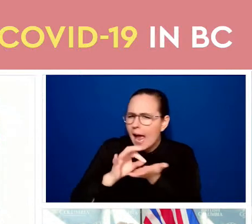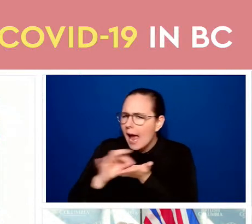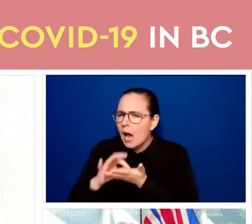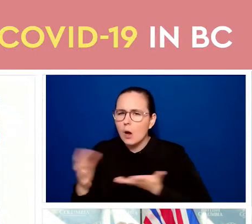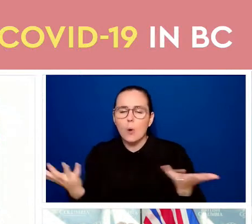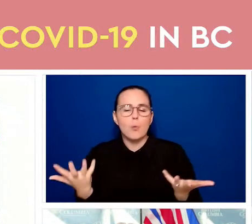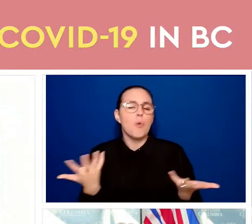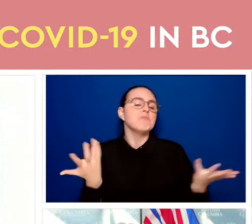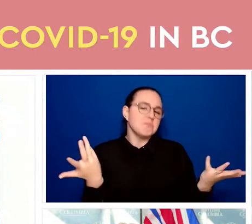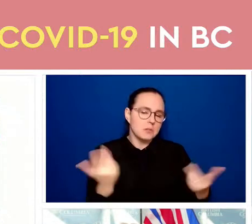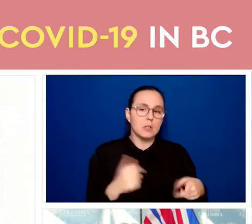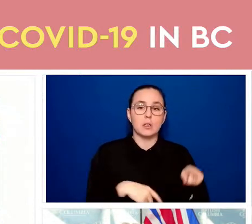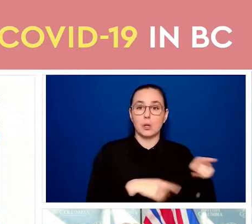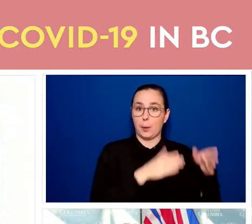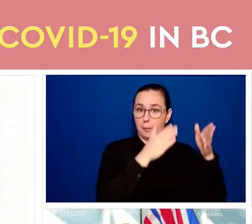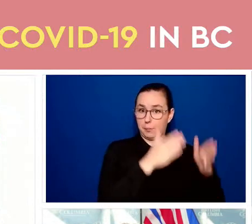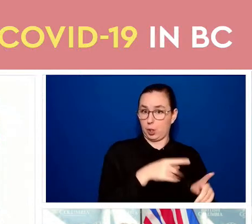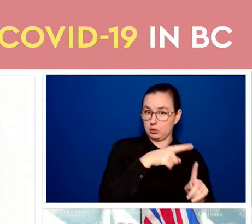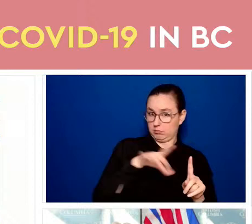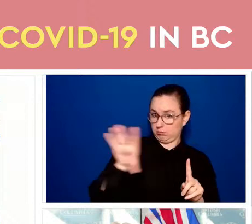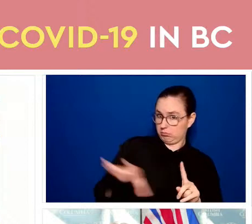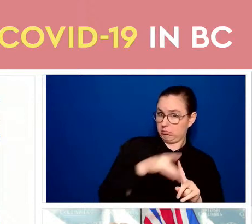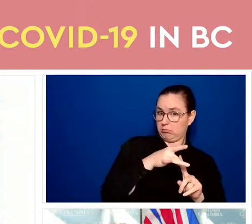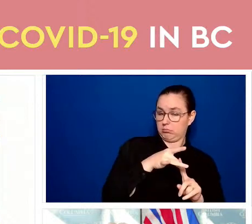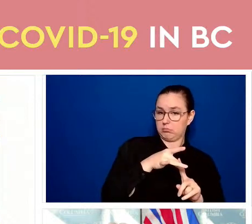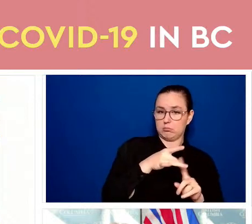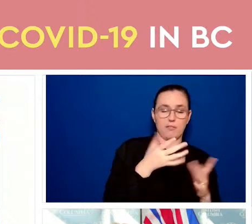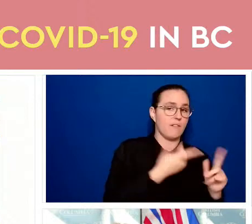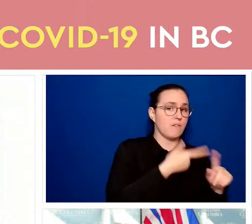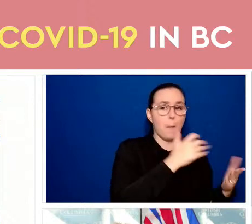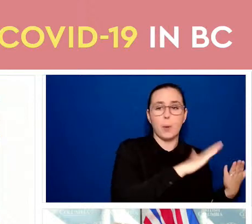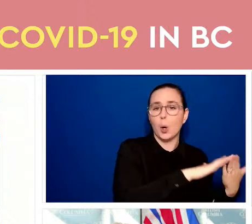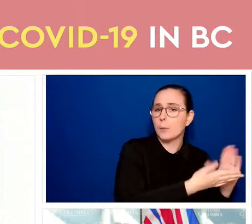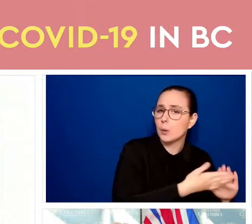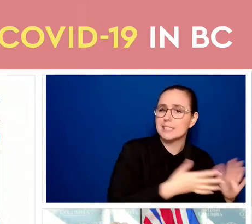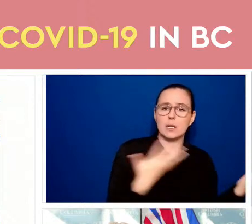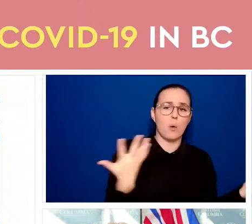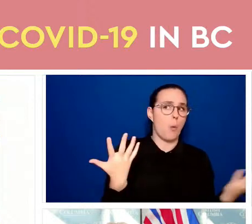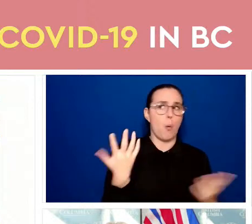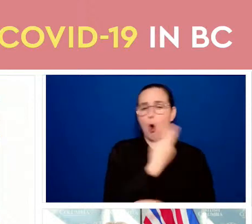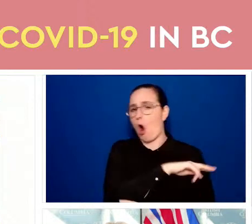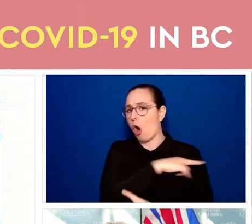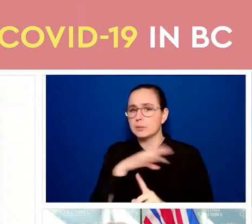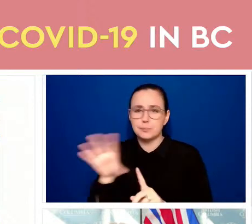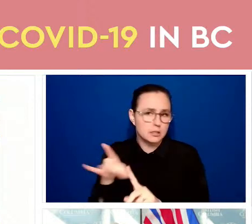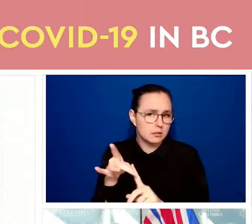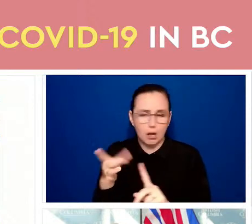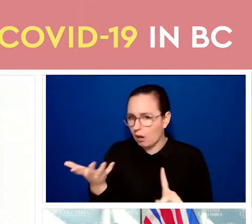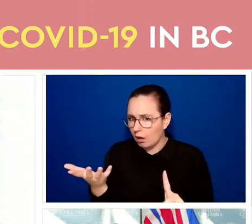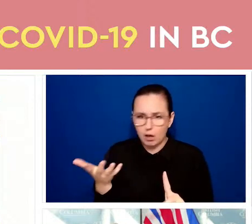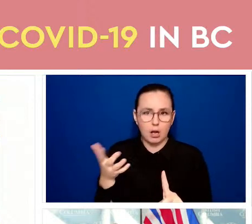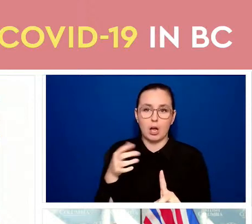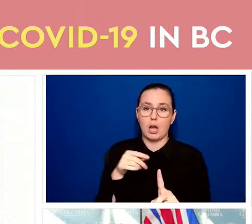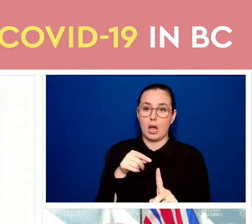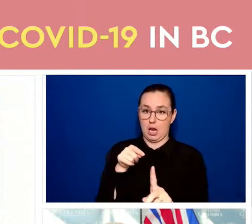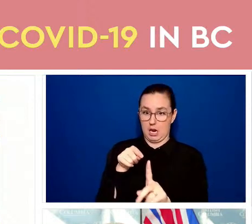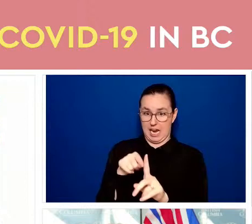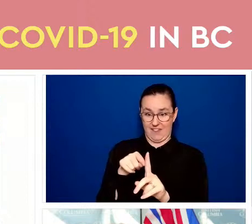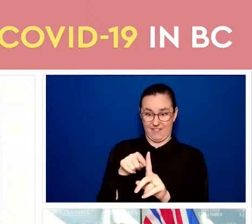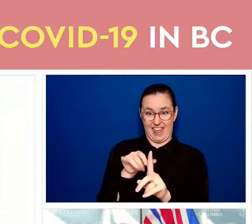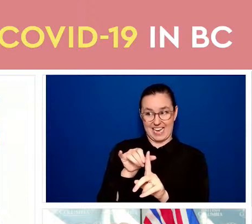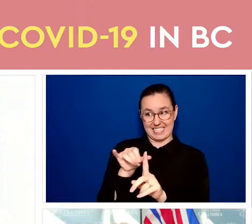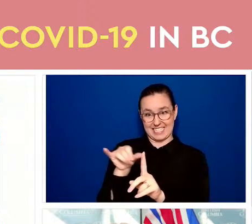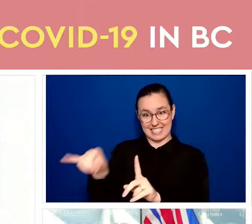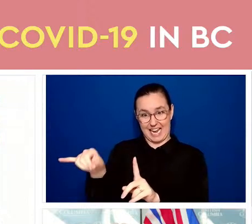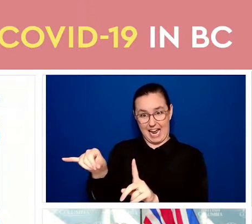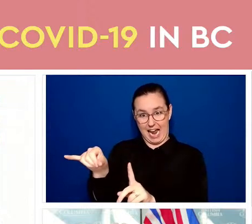the community or in hospital, when they have an active COVID case and they are in hospital, we